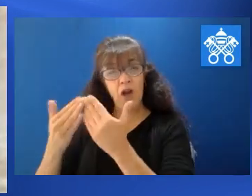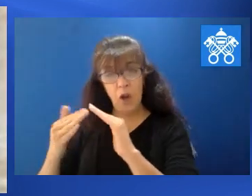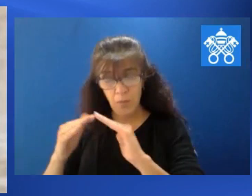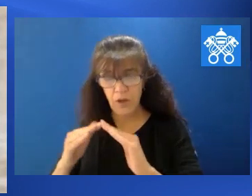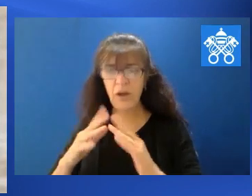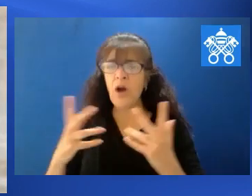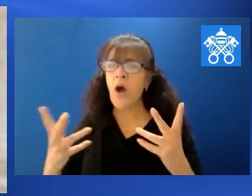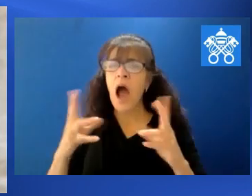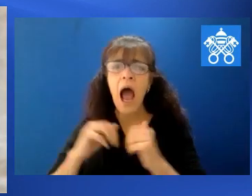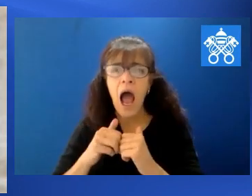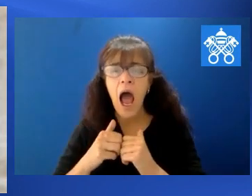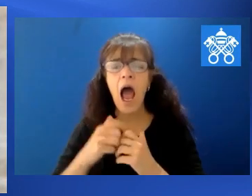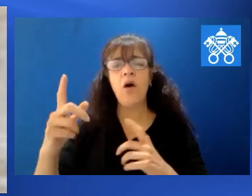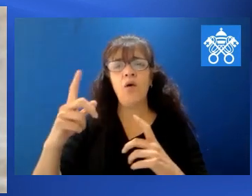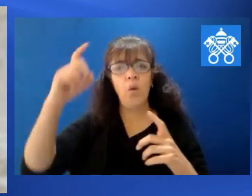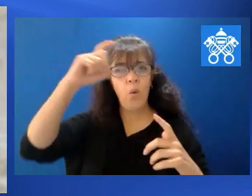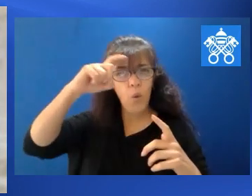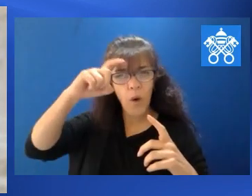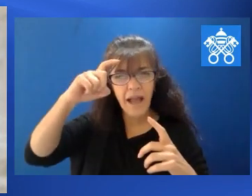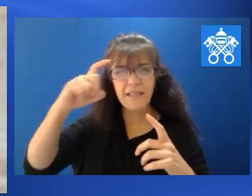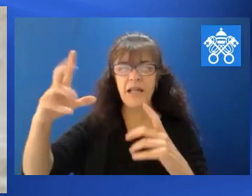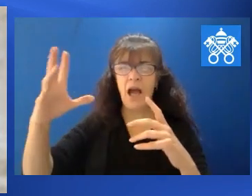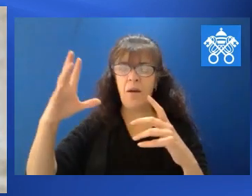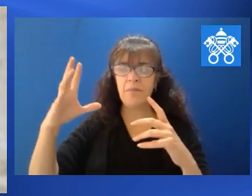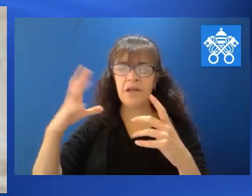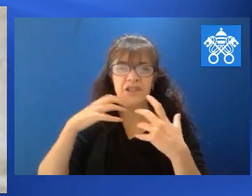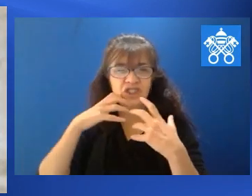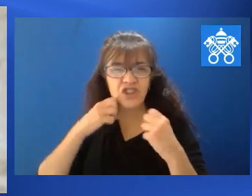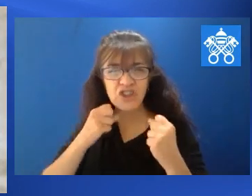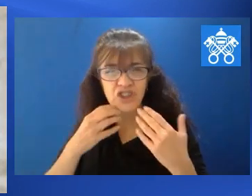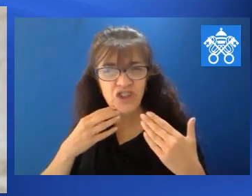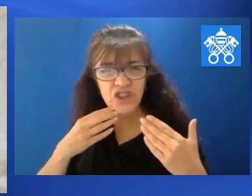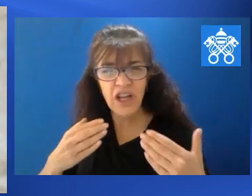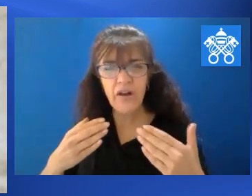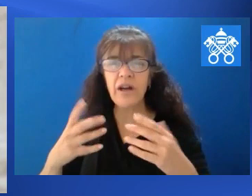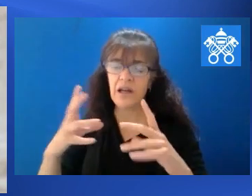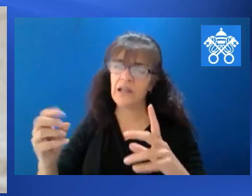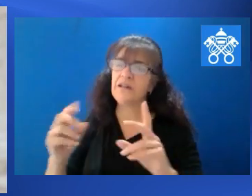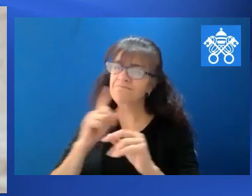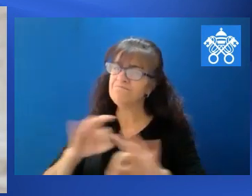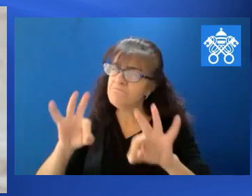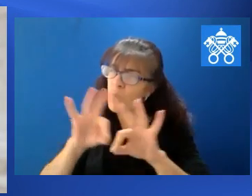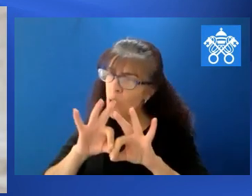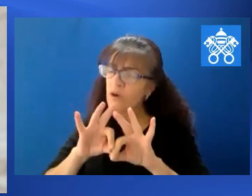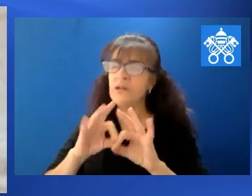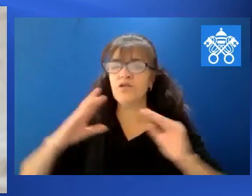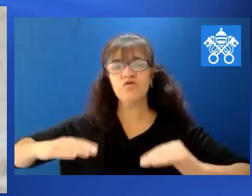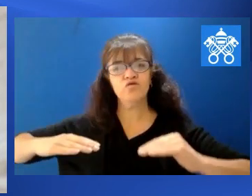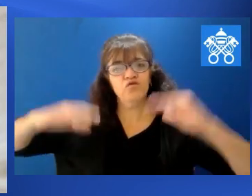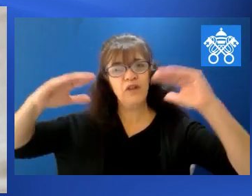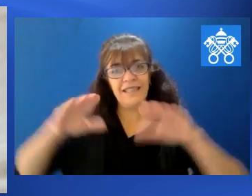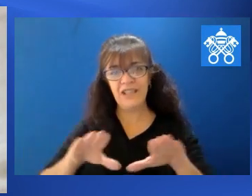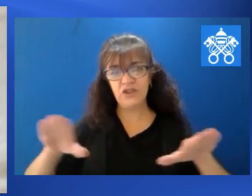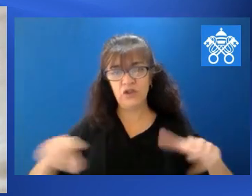teacher. Anyone who's taught others or raised children knows that it's that is, all of these three traits are